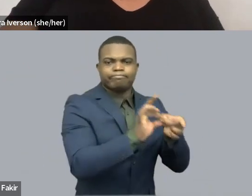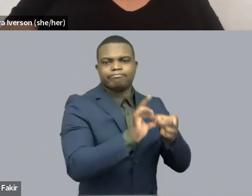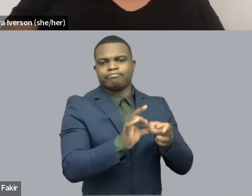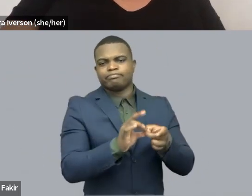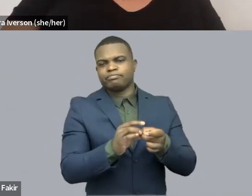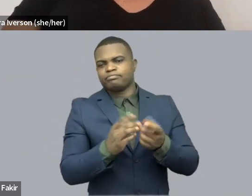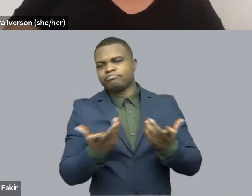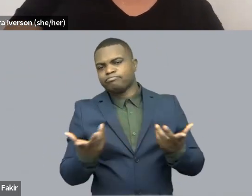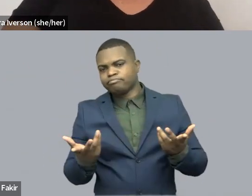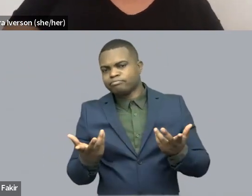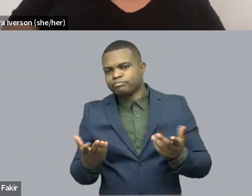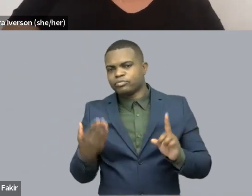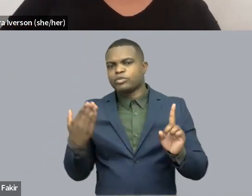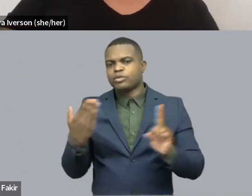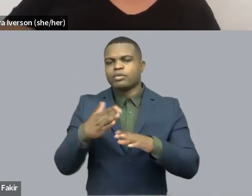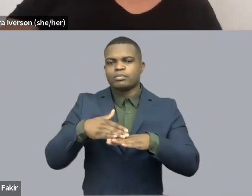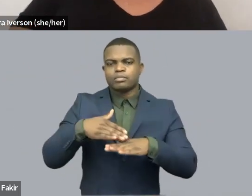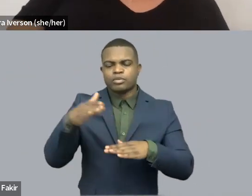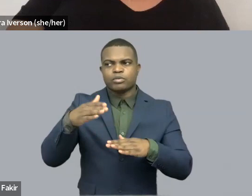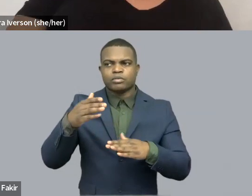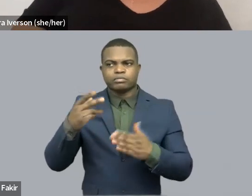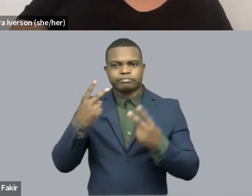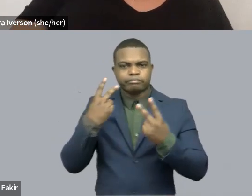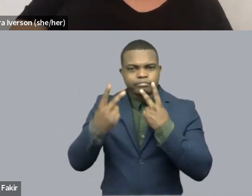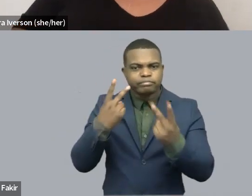in reality to people, basically.